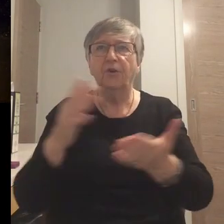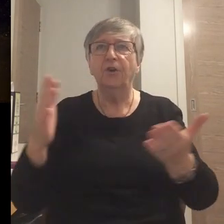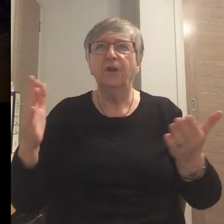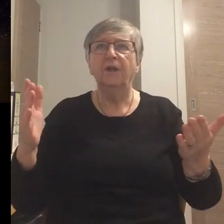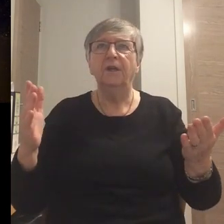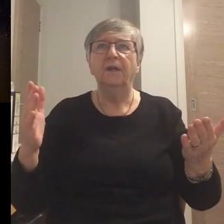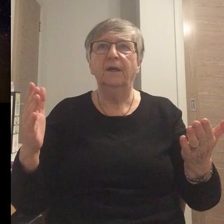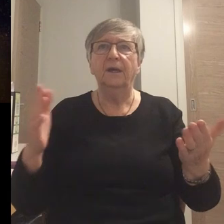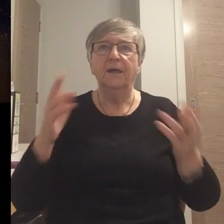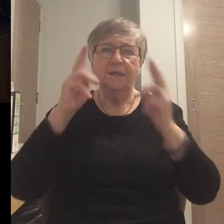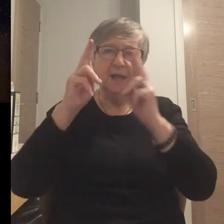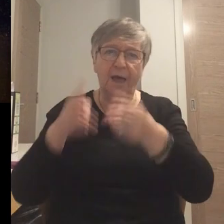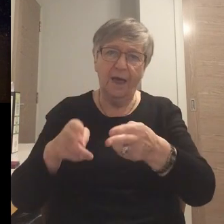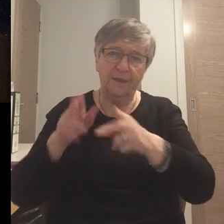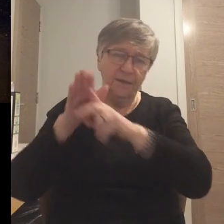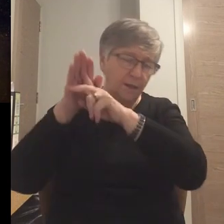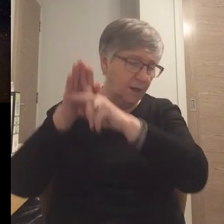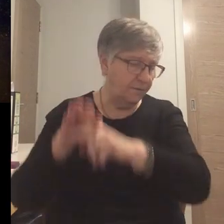are free.